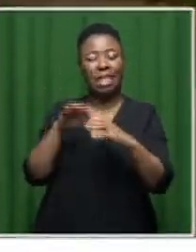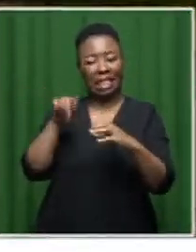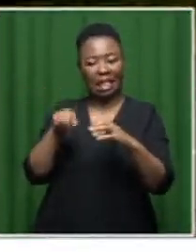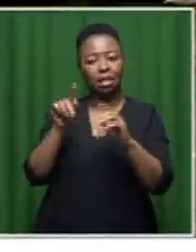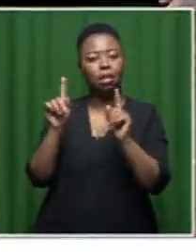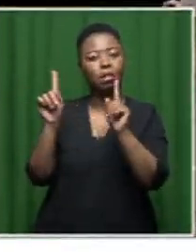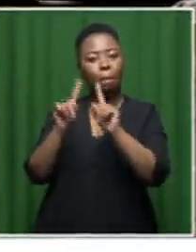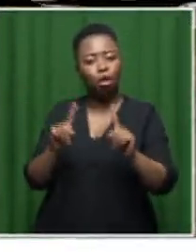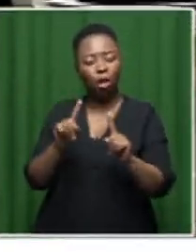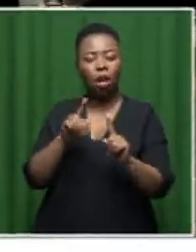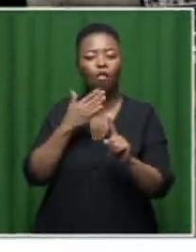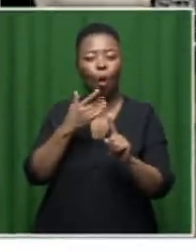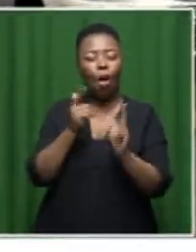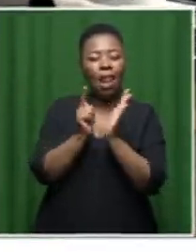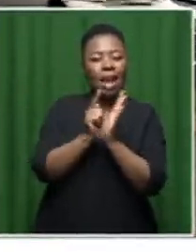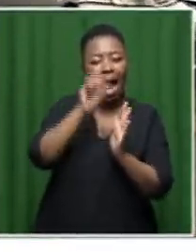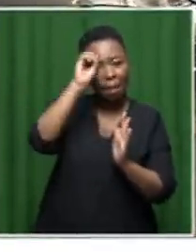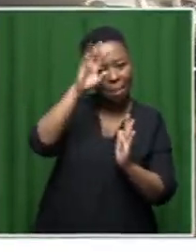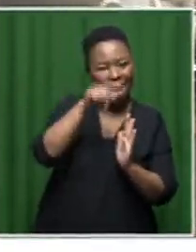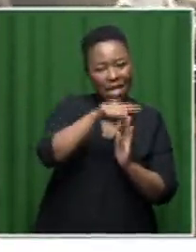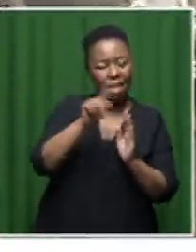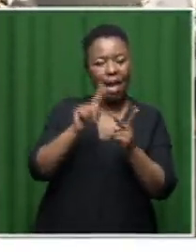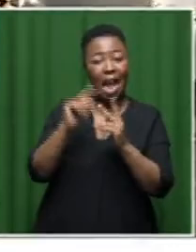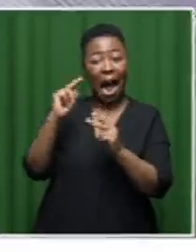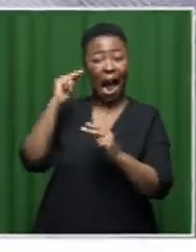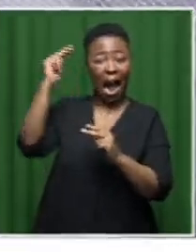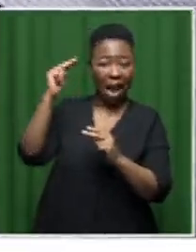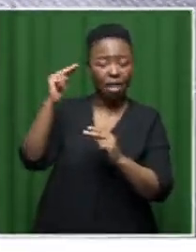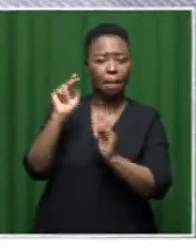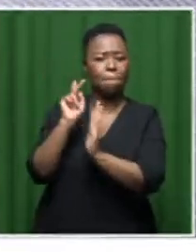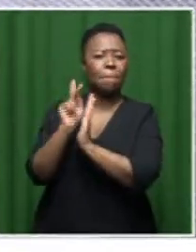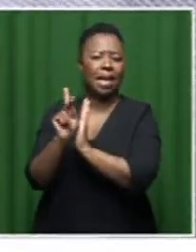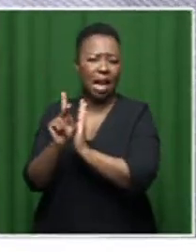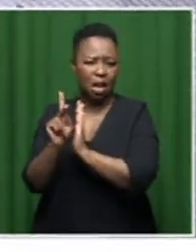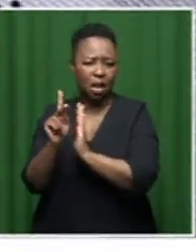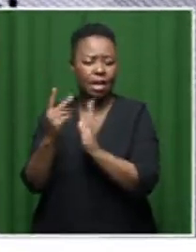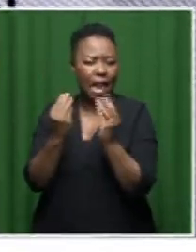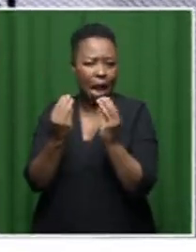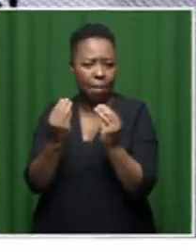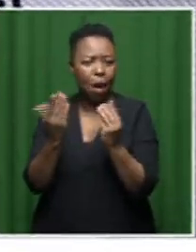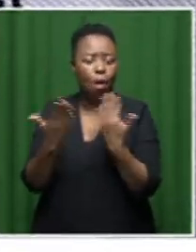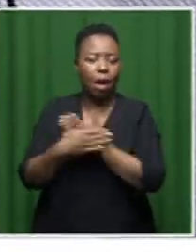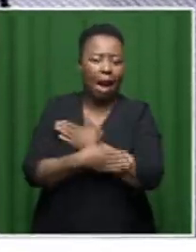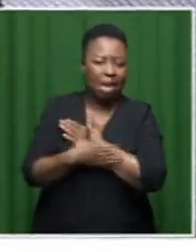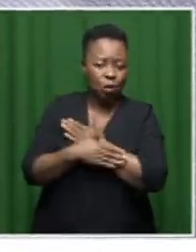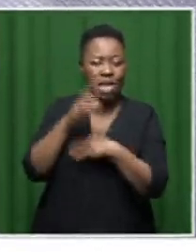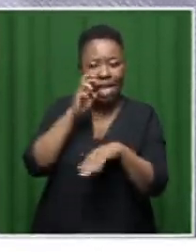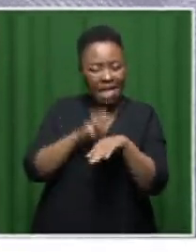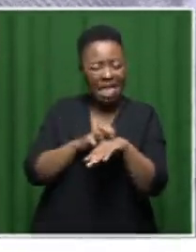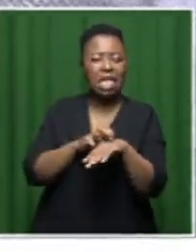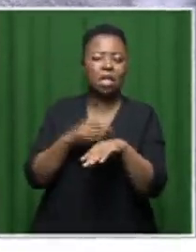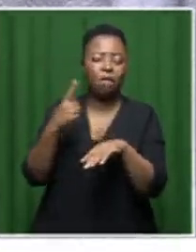to deal with illegal mining and the high murder rate in the country. And it says there is a need for a